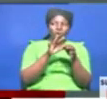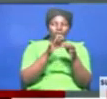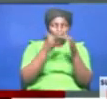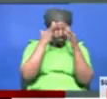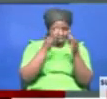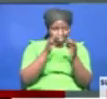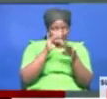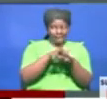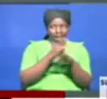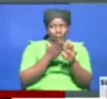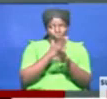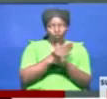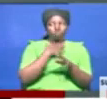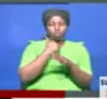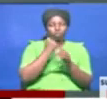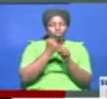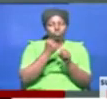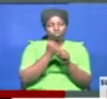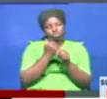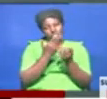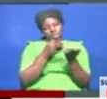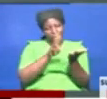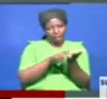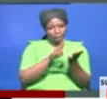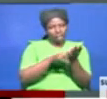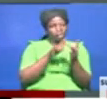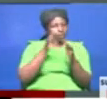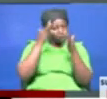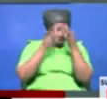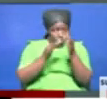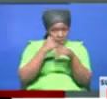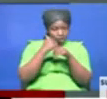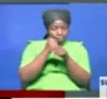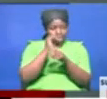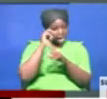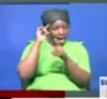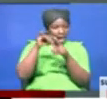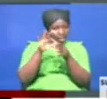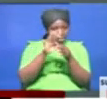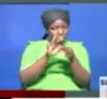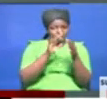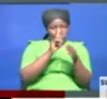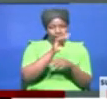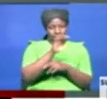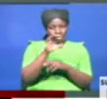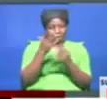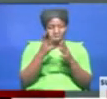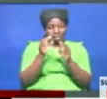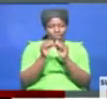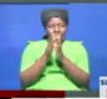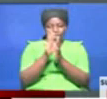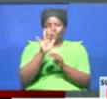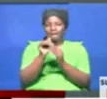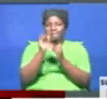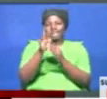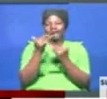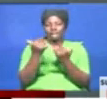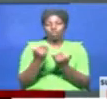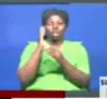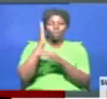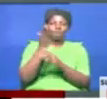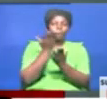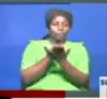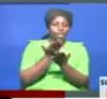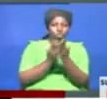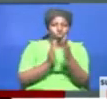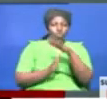that was made by Azimio there when at the KICC, where they met their leaders and such, is that now they're going to be petitioning the Supreme Court